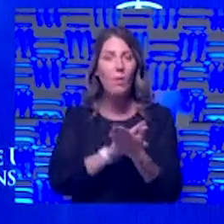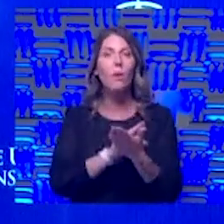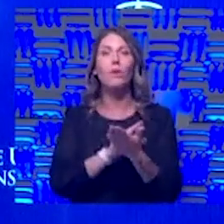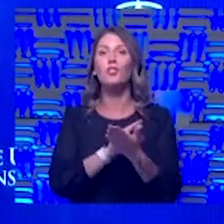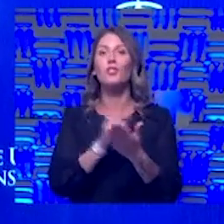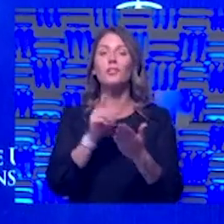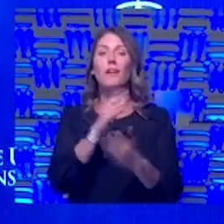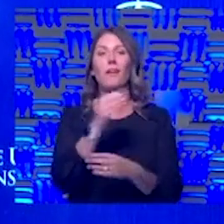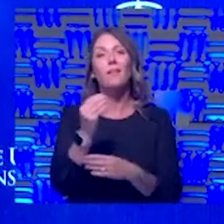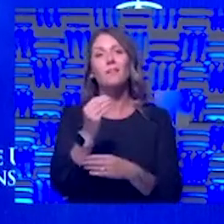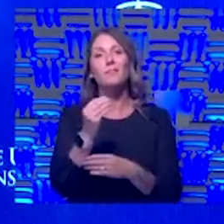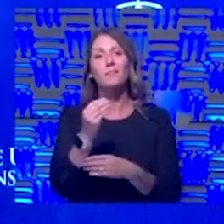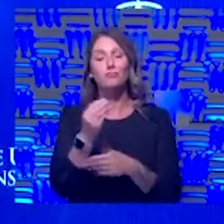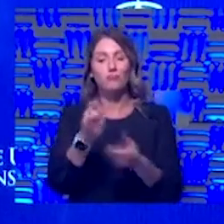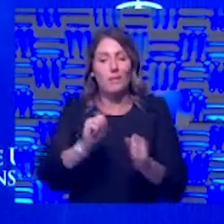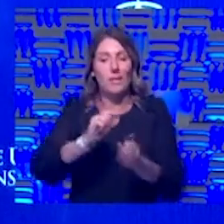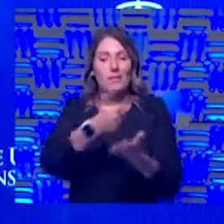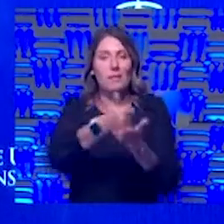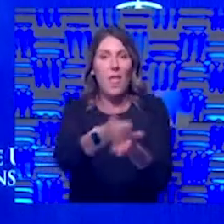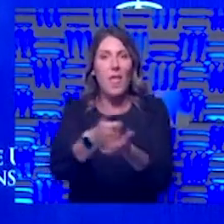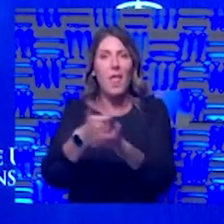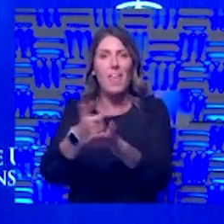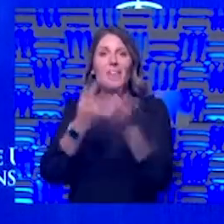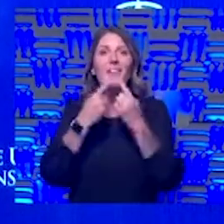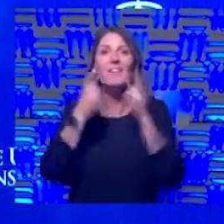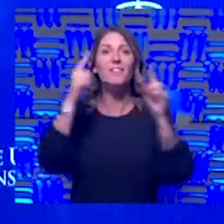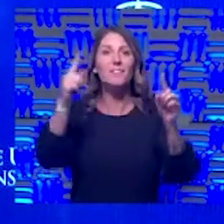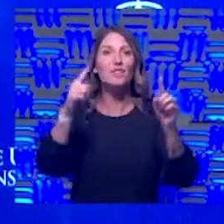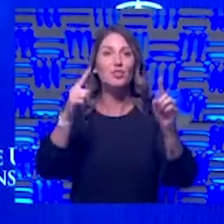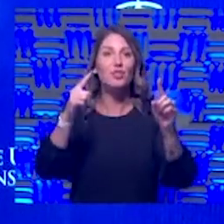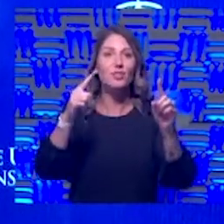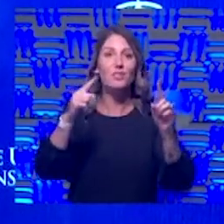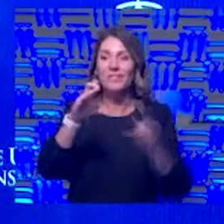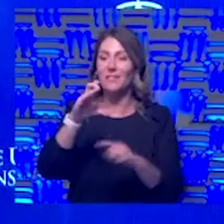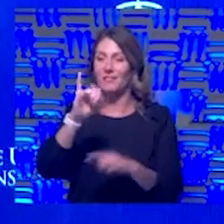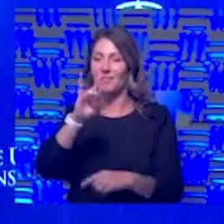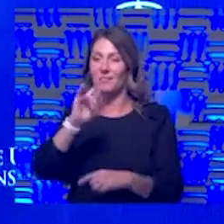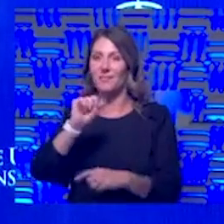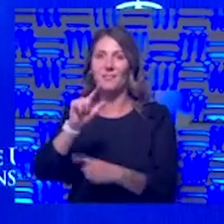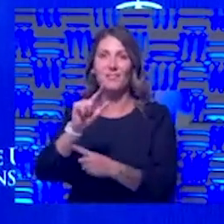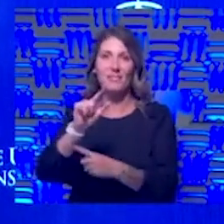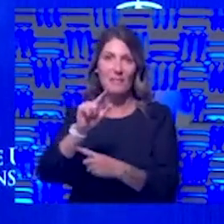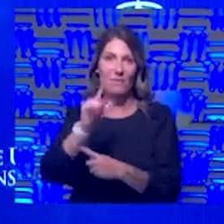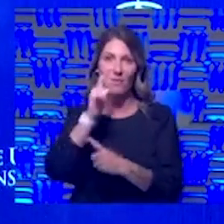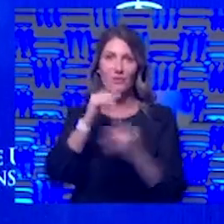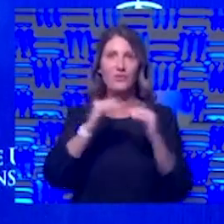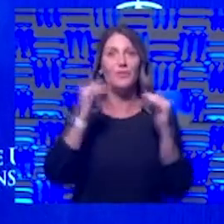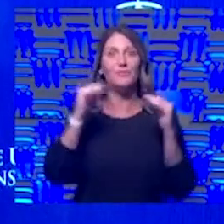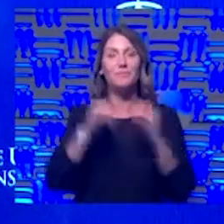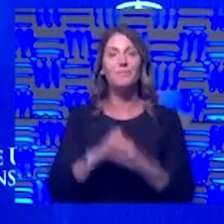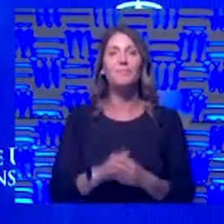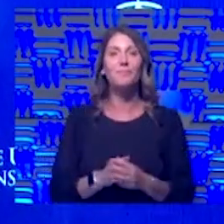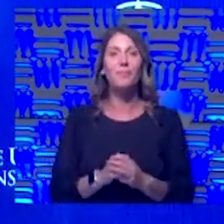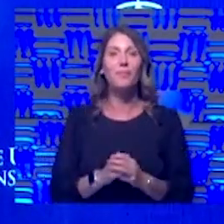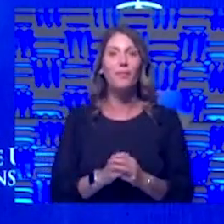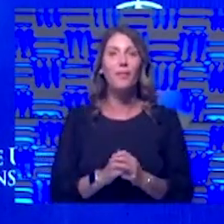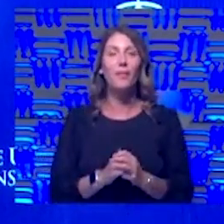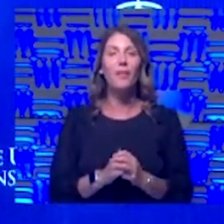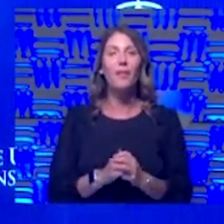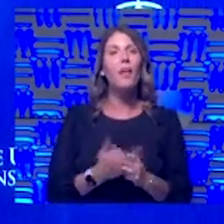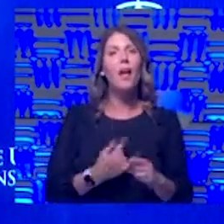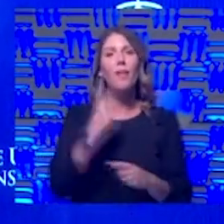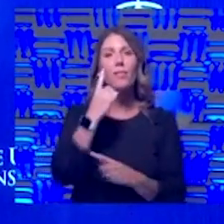to help them achieve civil and justice. And I think that